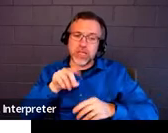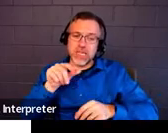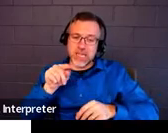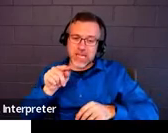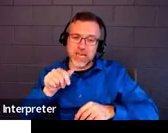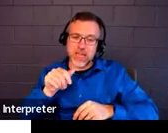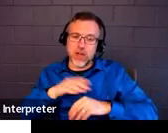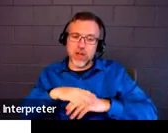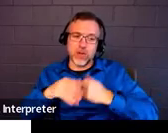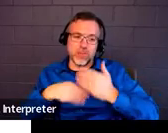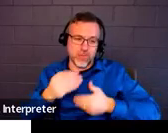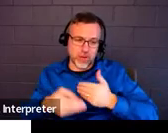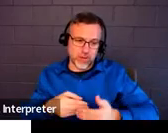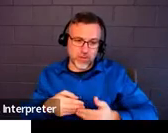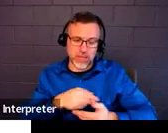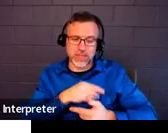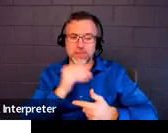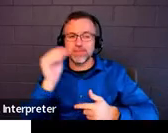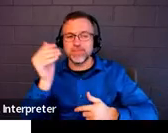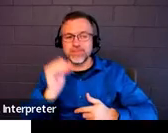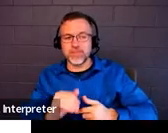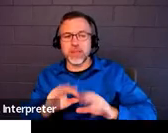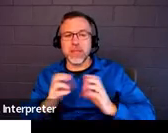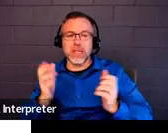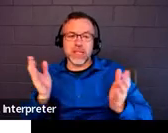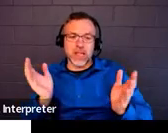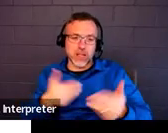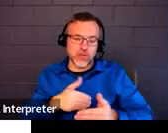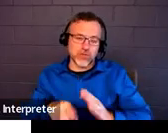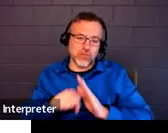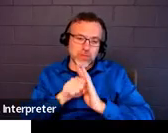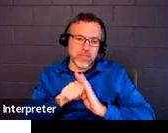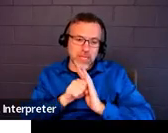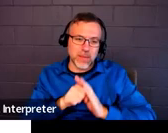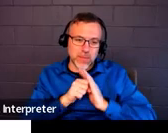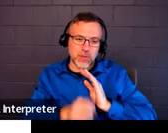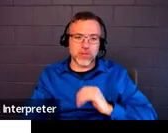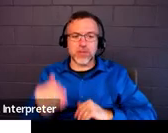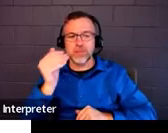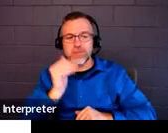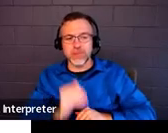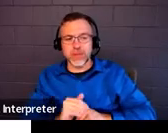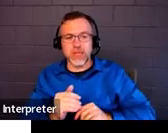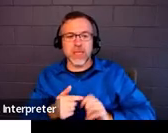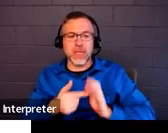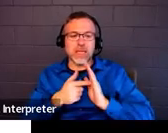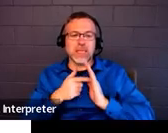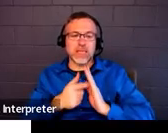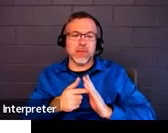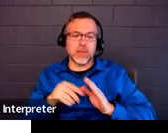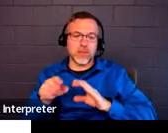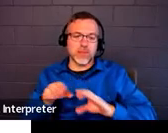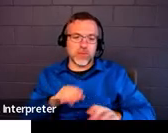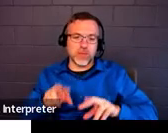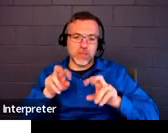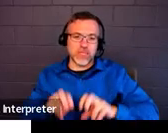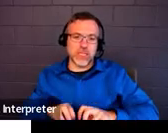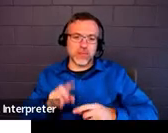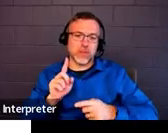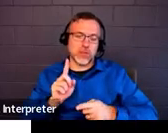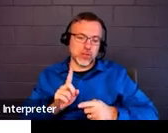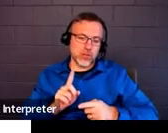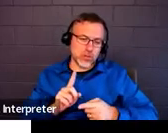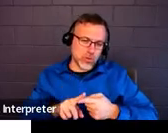and data, examples of performance on assessment tasks to compare with their classroom work, results from